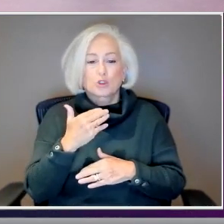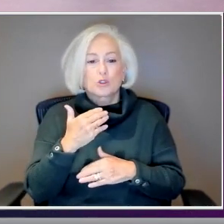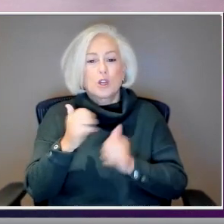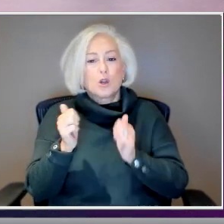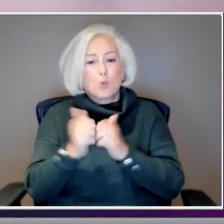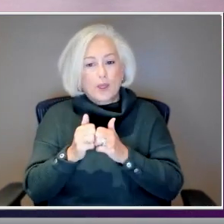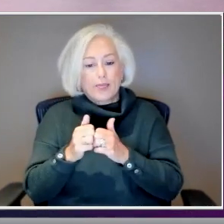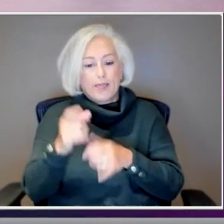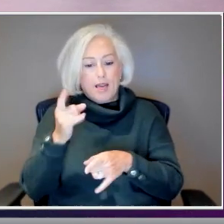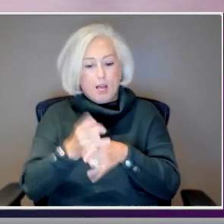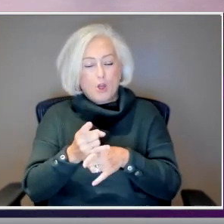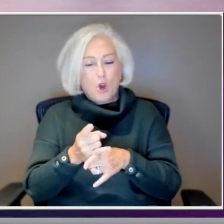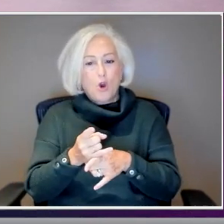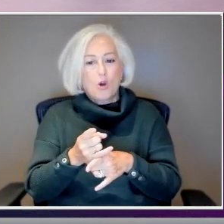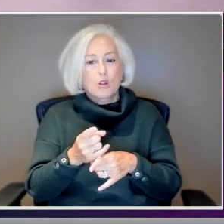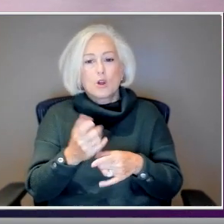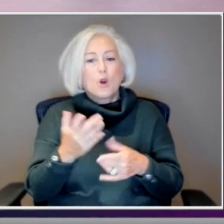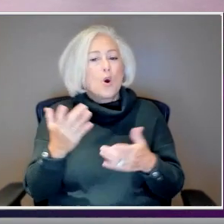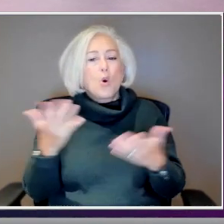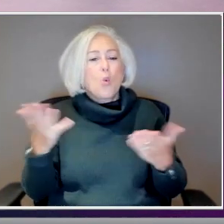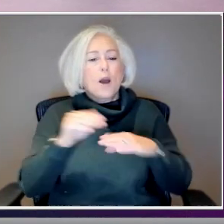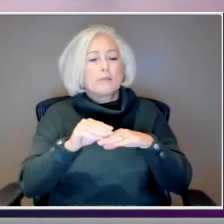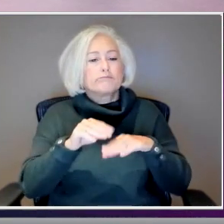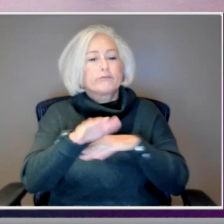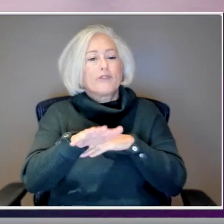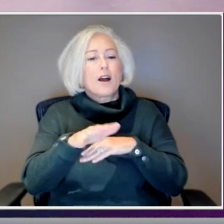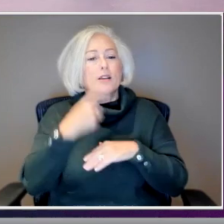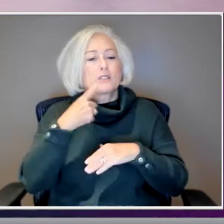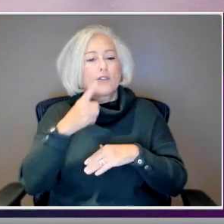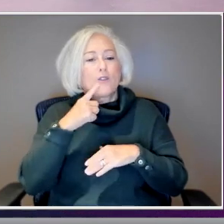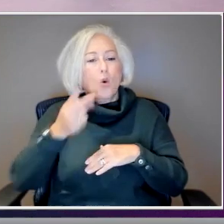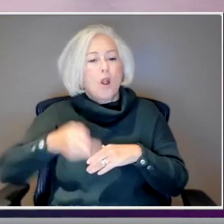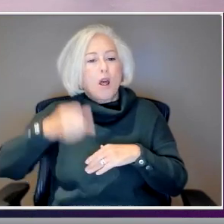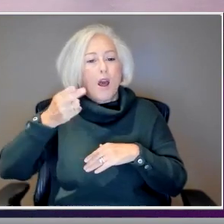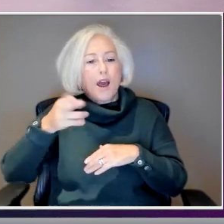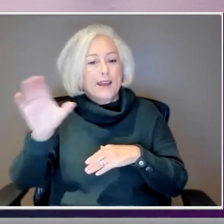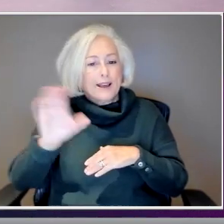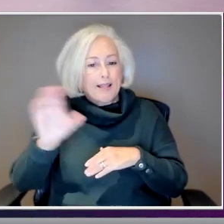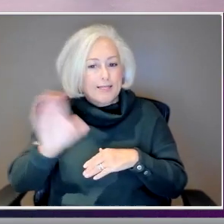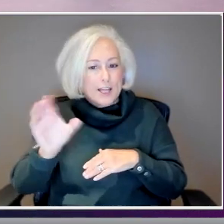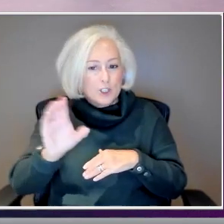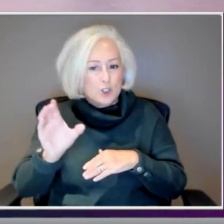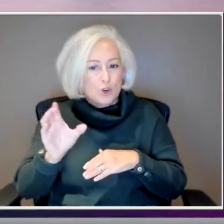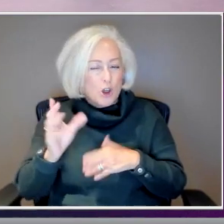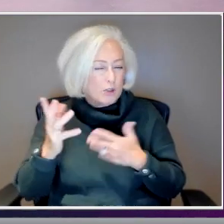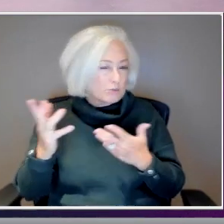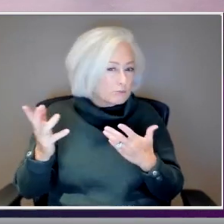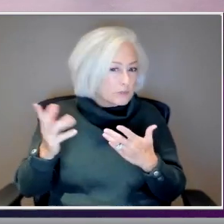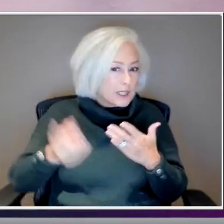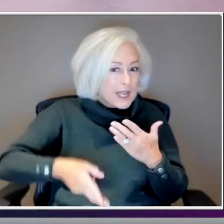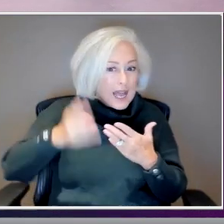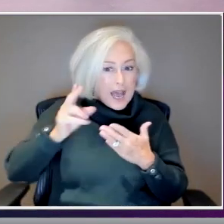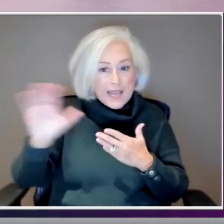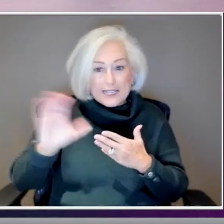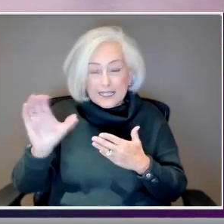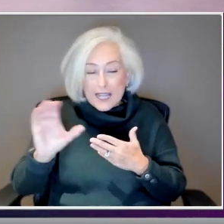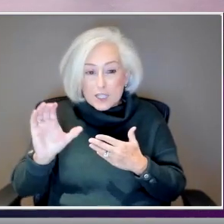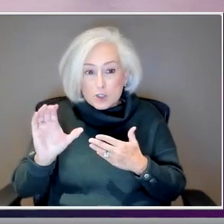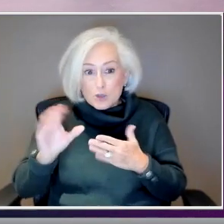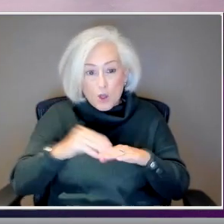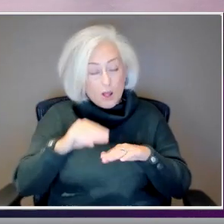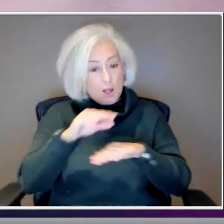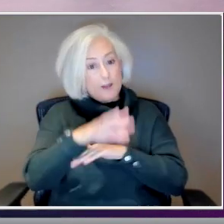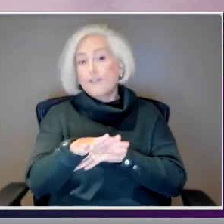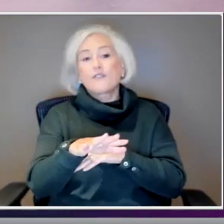who already has high cholesterol and they're going out for a night? Does your having high cholesterol also affect how